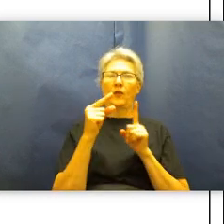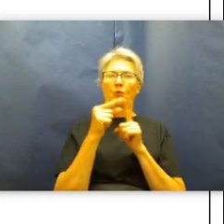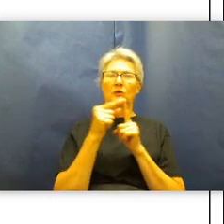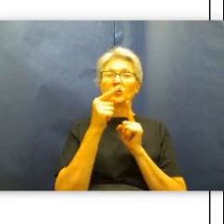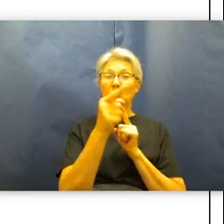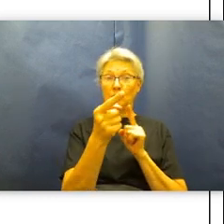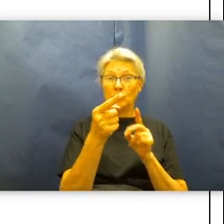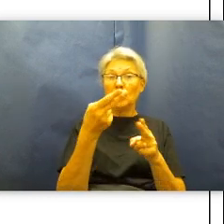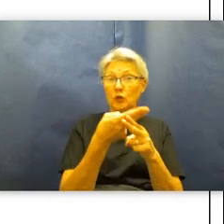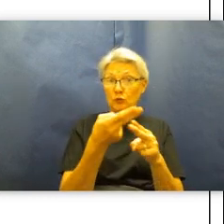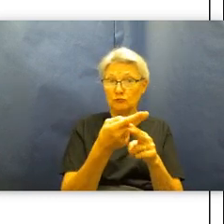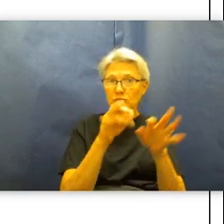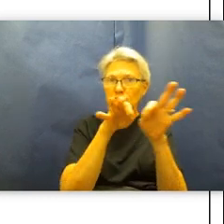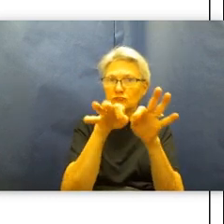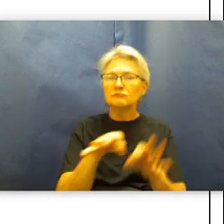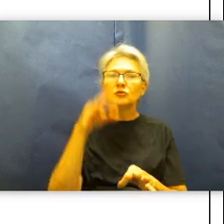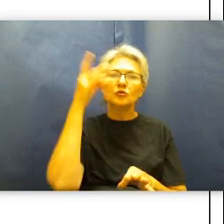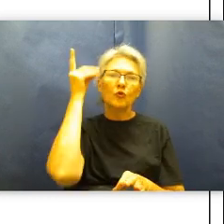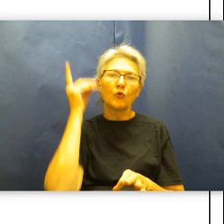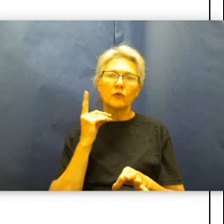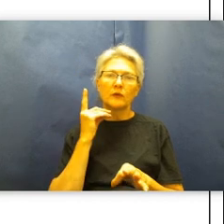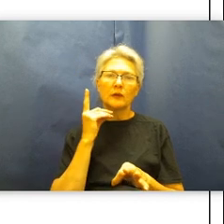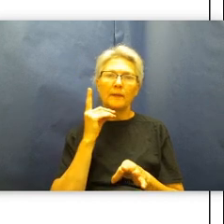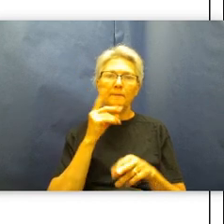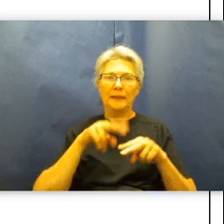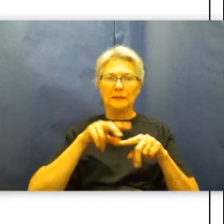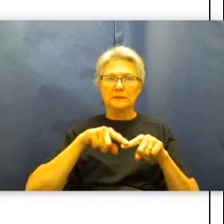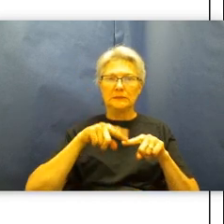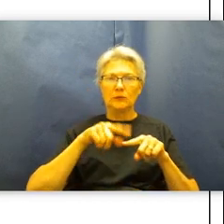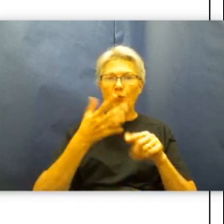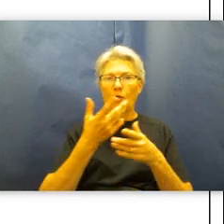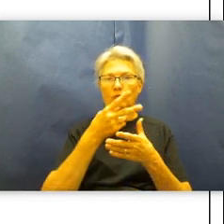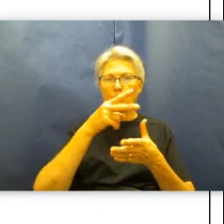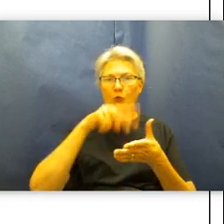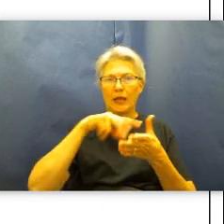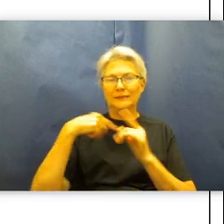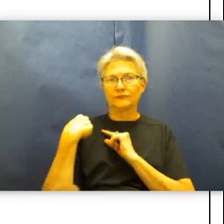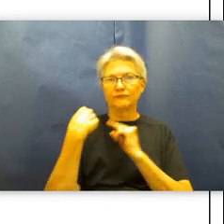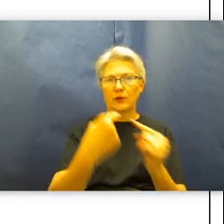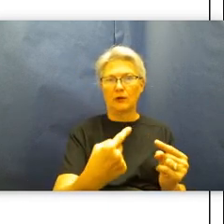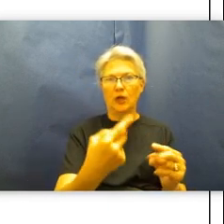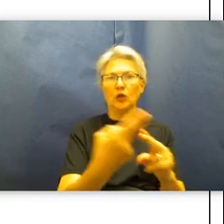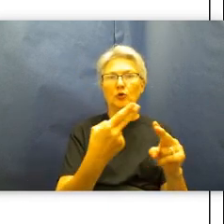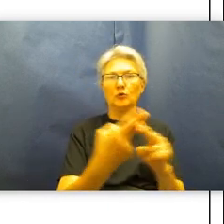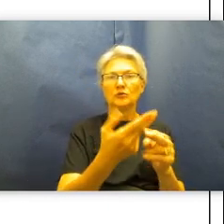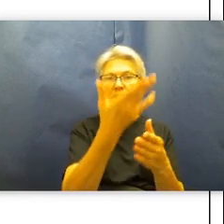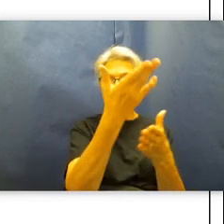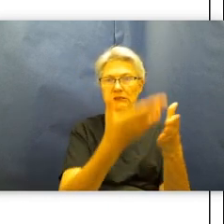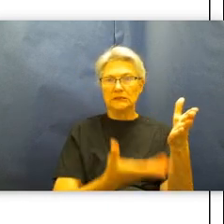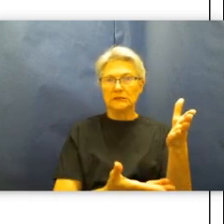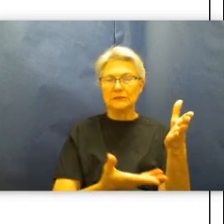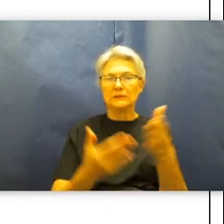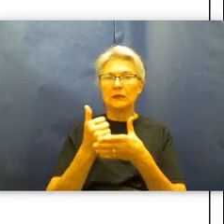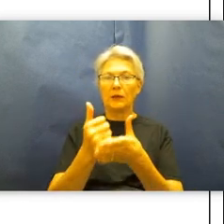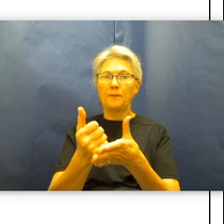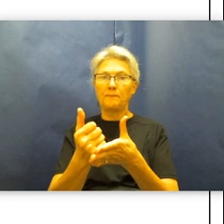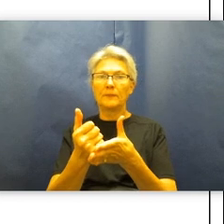that you used to describe Dorothy based off what we've read. Use the format below to help guide your